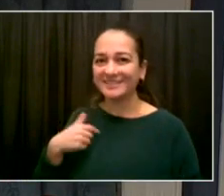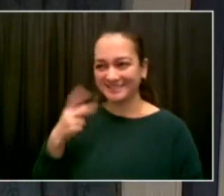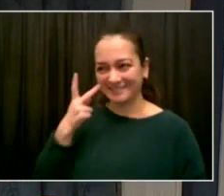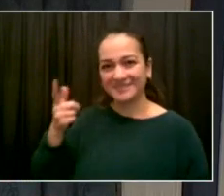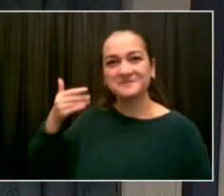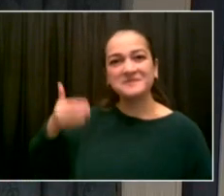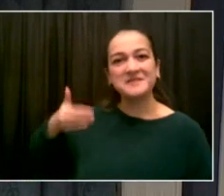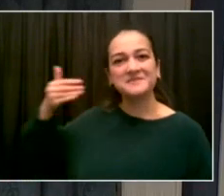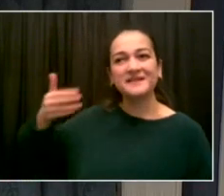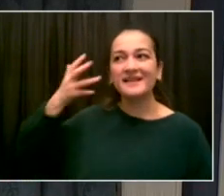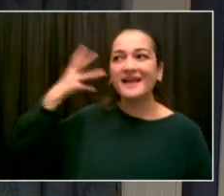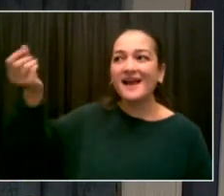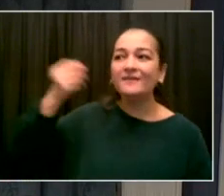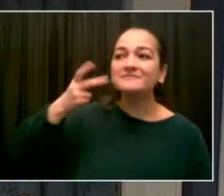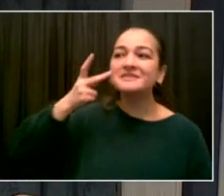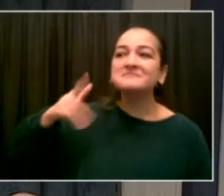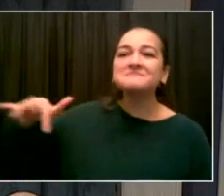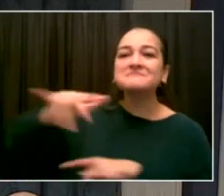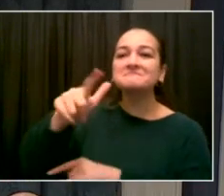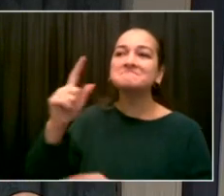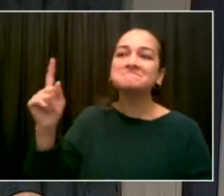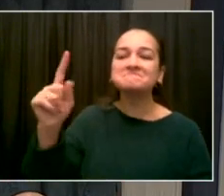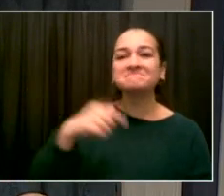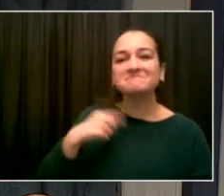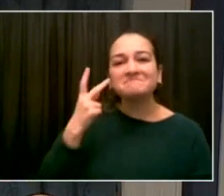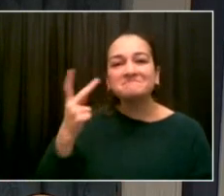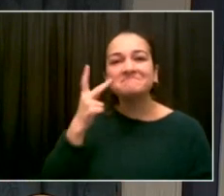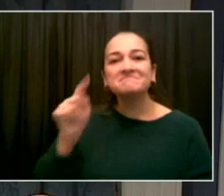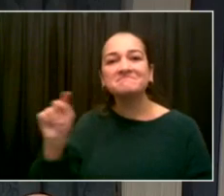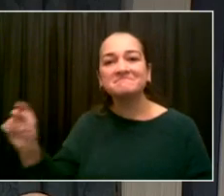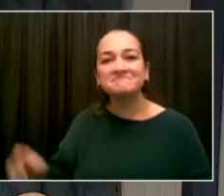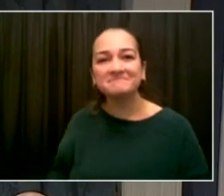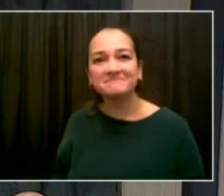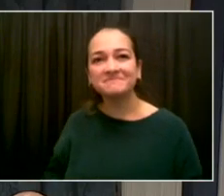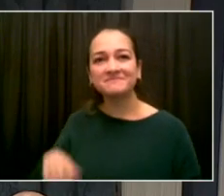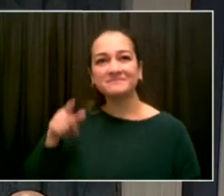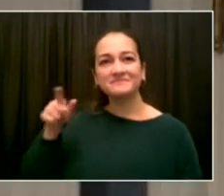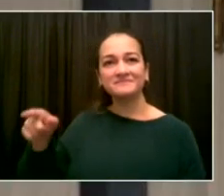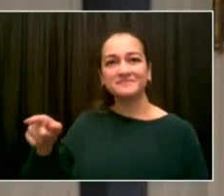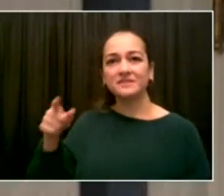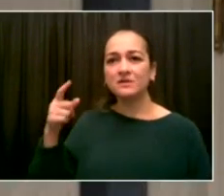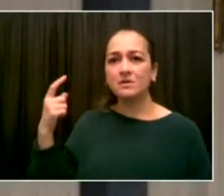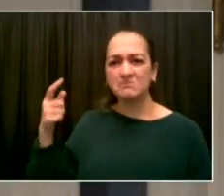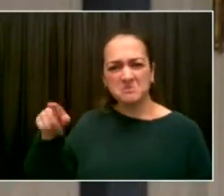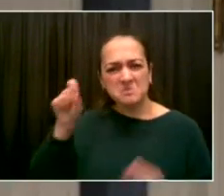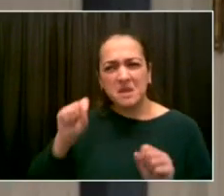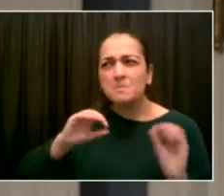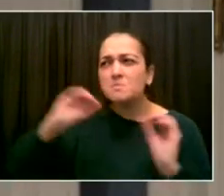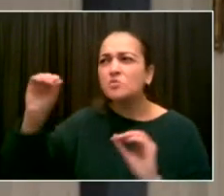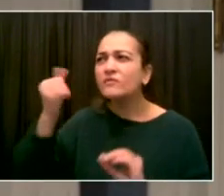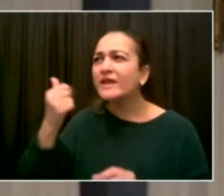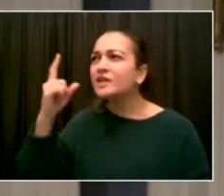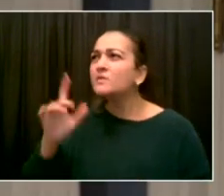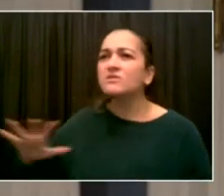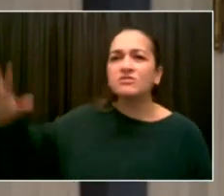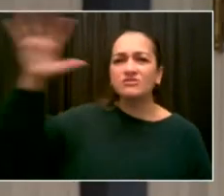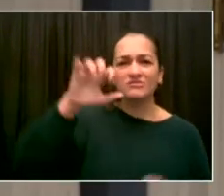why you keep coming back to the community. I just love my community. My community basically made me the person I am